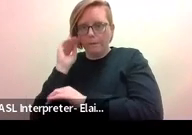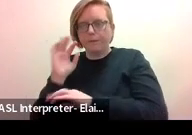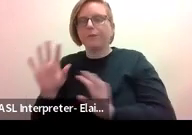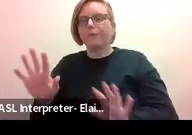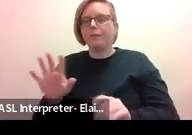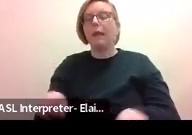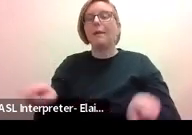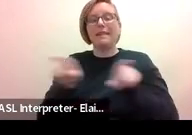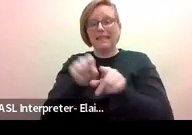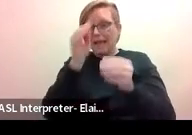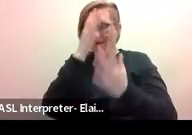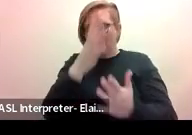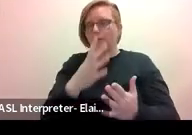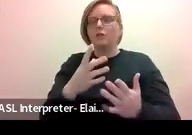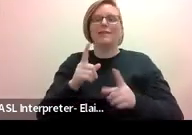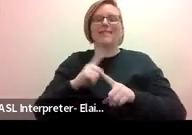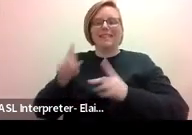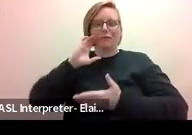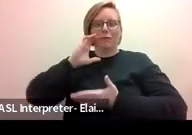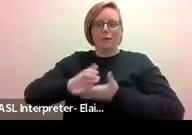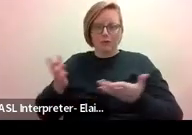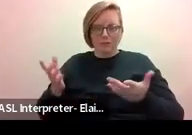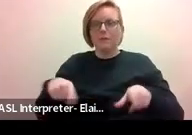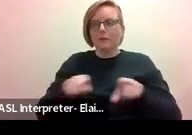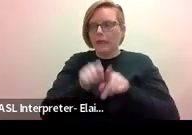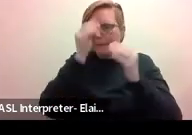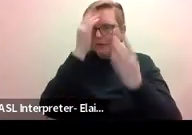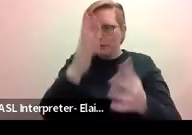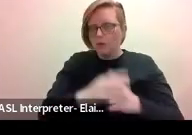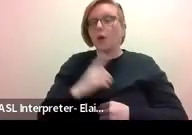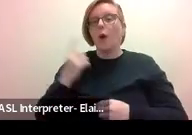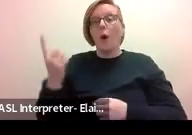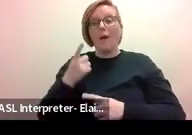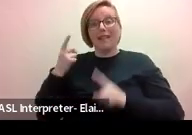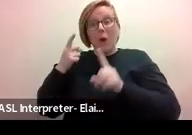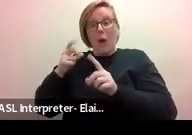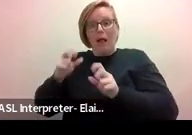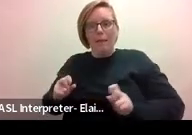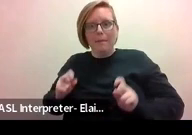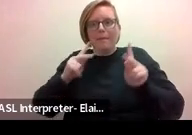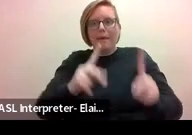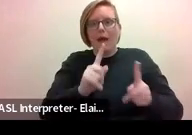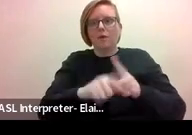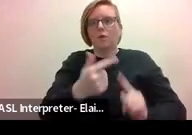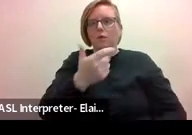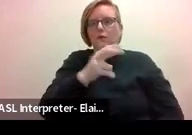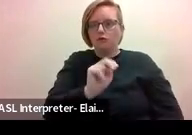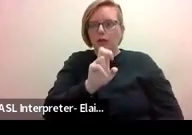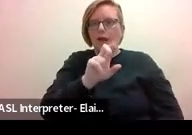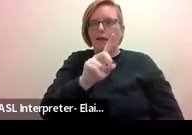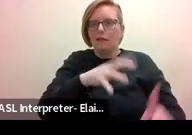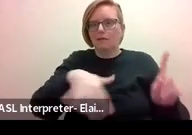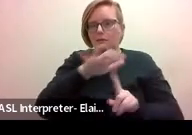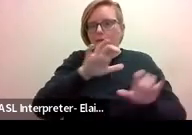information though. And we are always trying to get them, get students back to that general ed